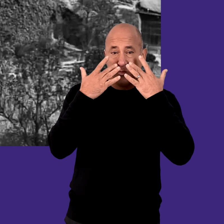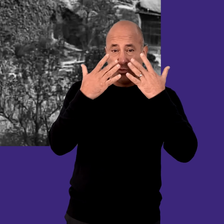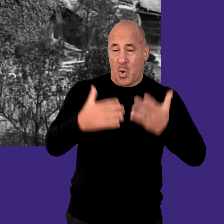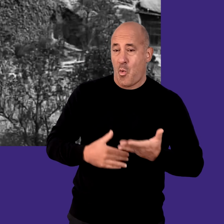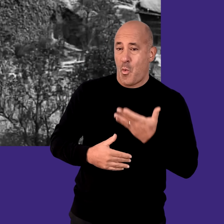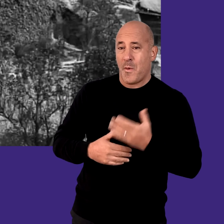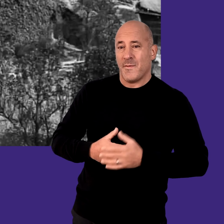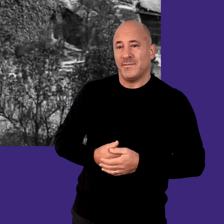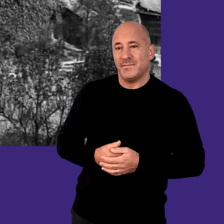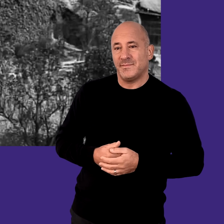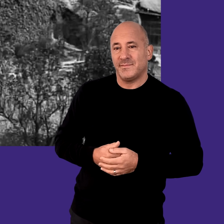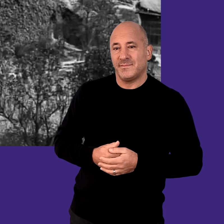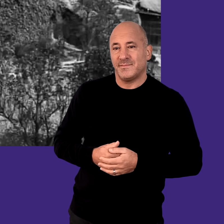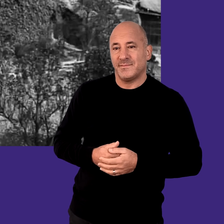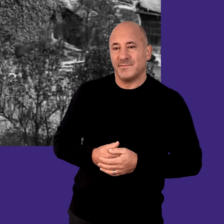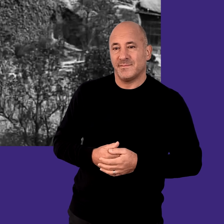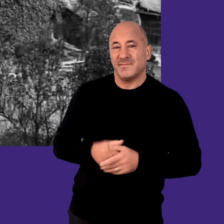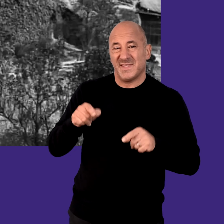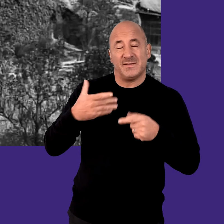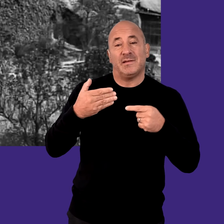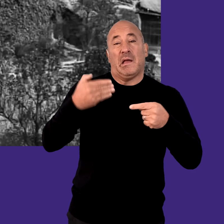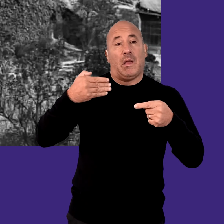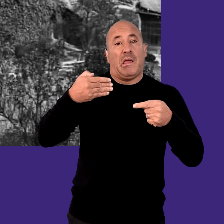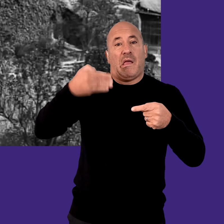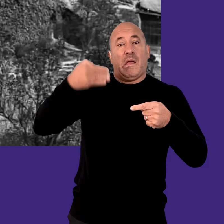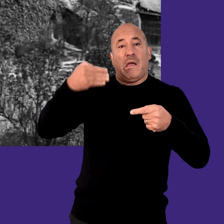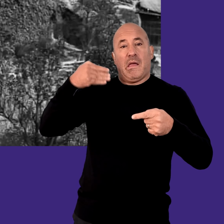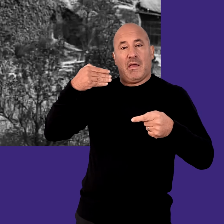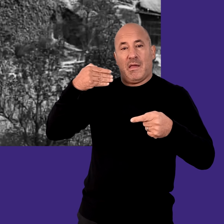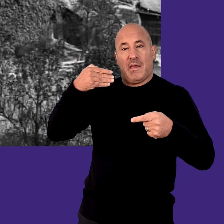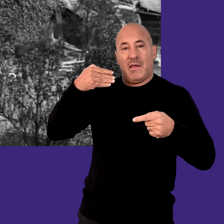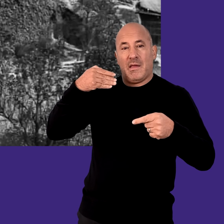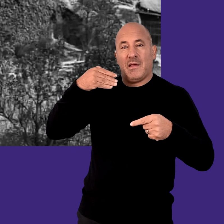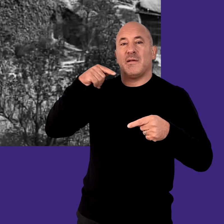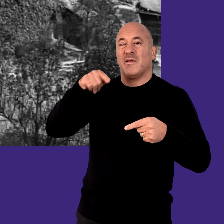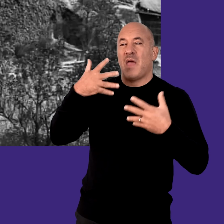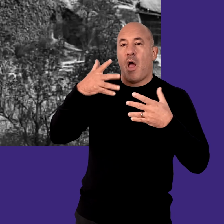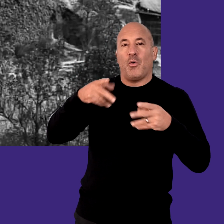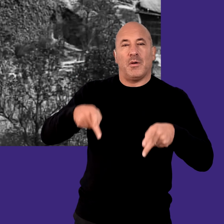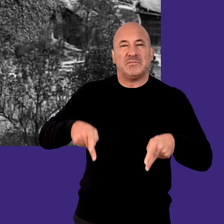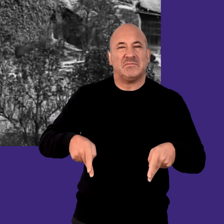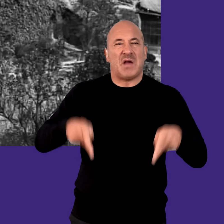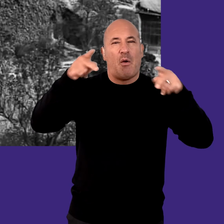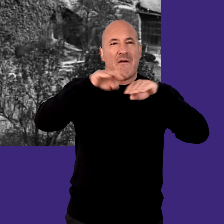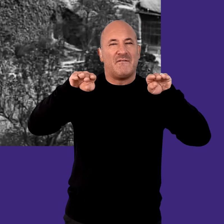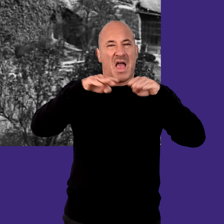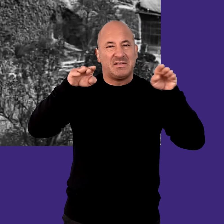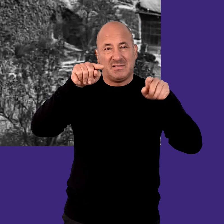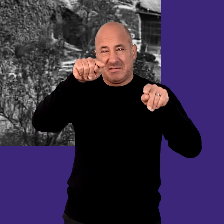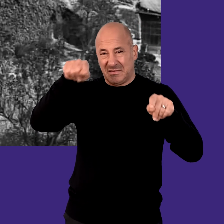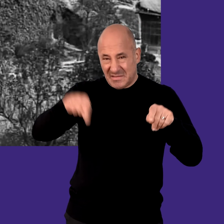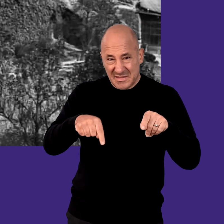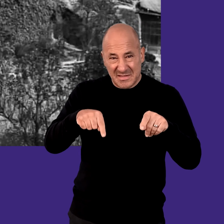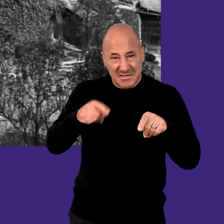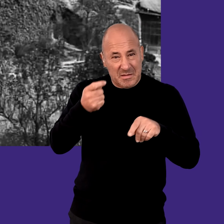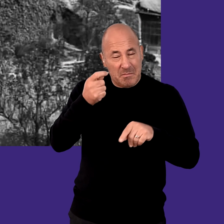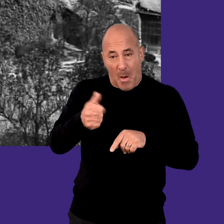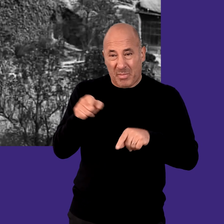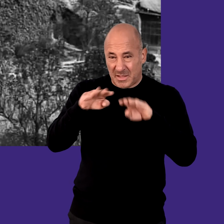I wanted to show you this too. So going further back in time, beneath where one of the tower